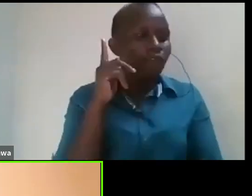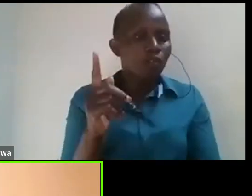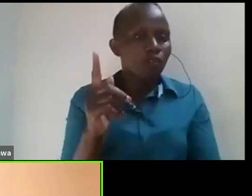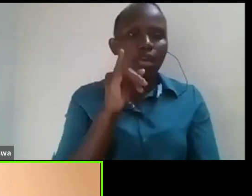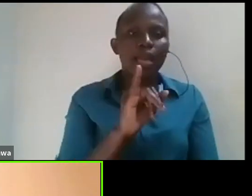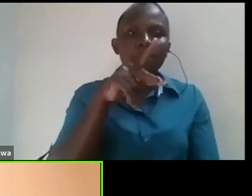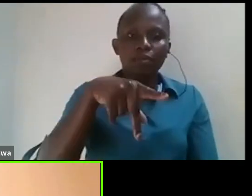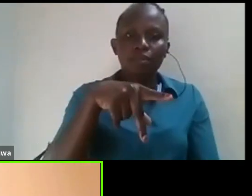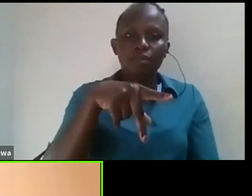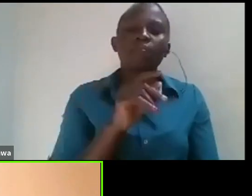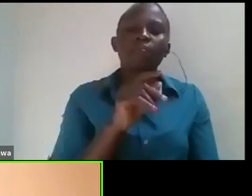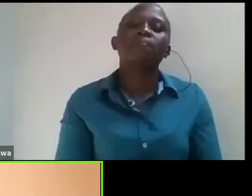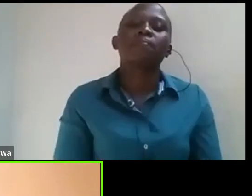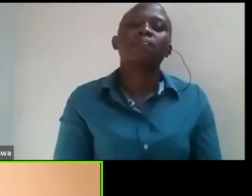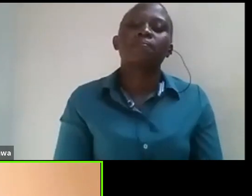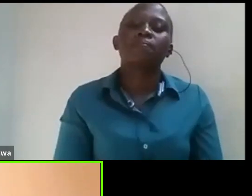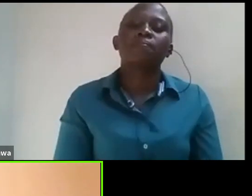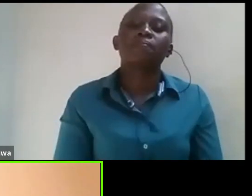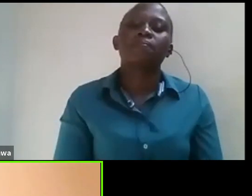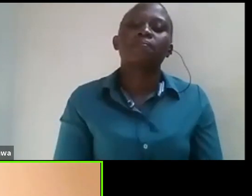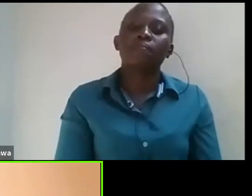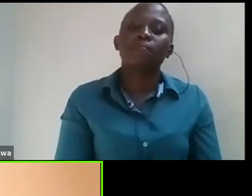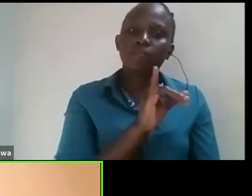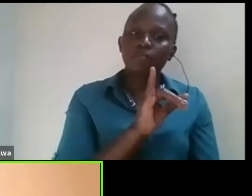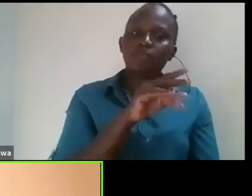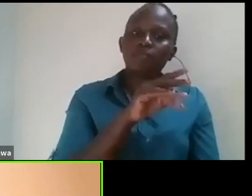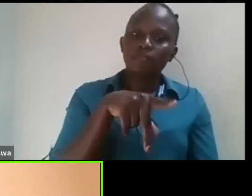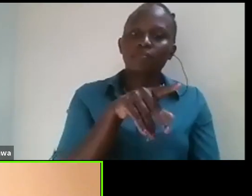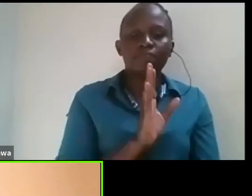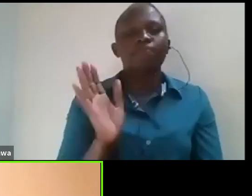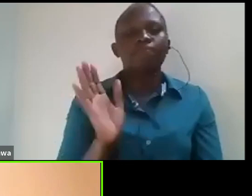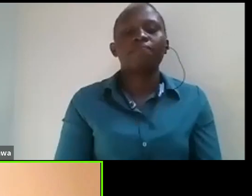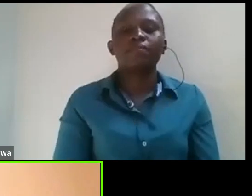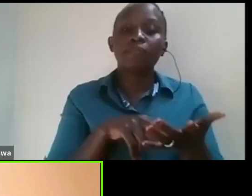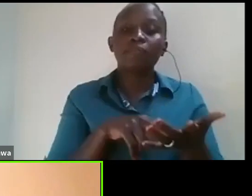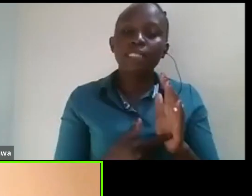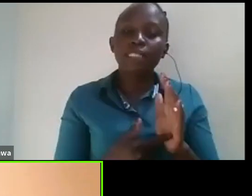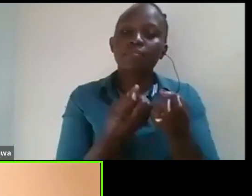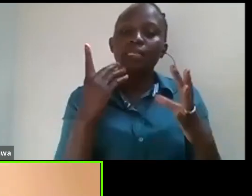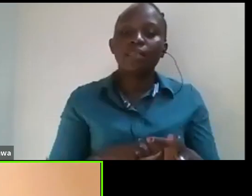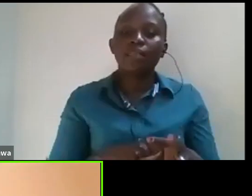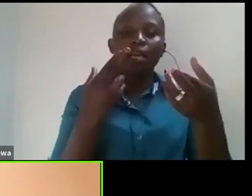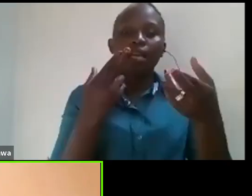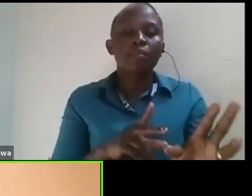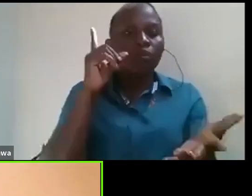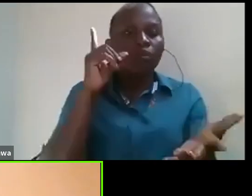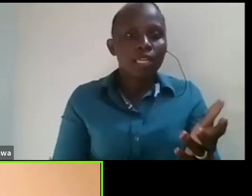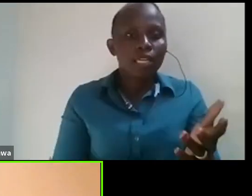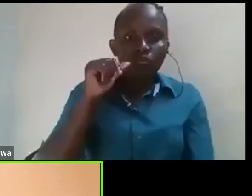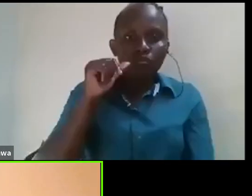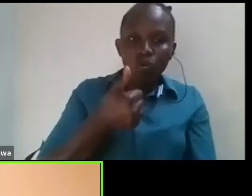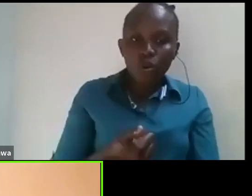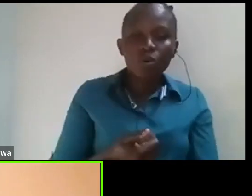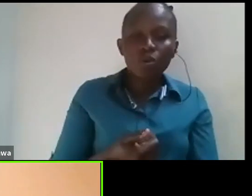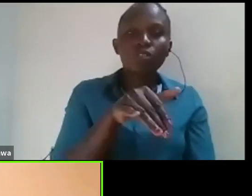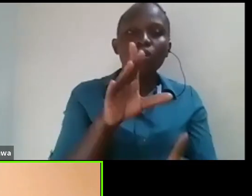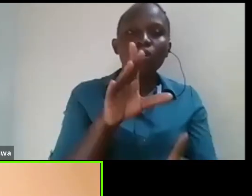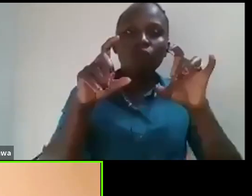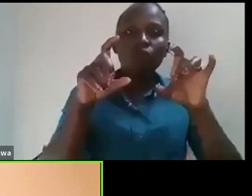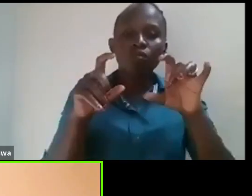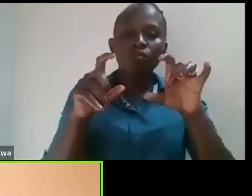that accrues from that. So normally what would happen, that's why tomorrow you'd find your photo on red paper, or you find your photo